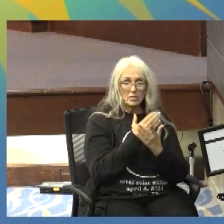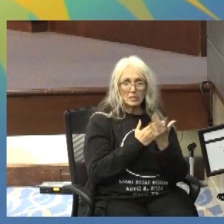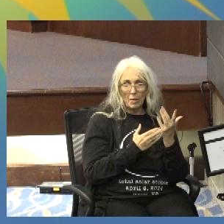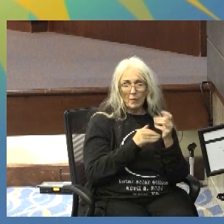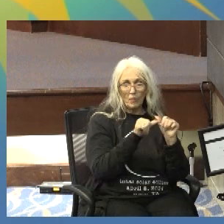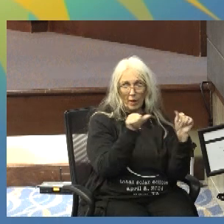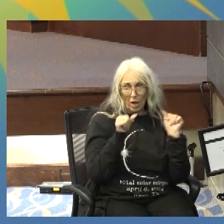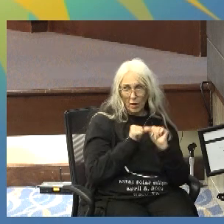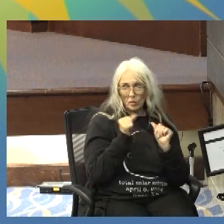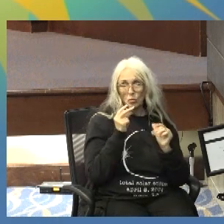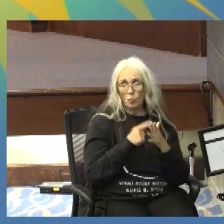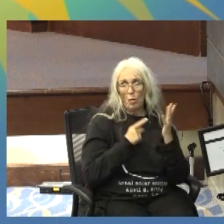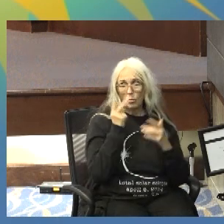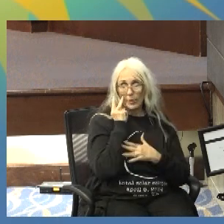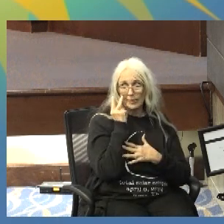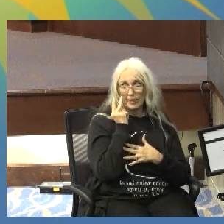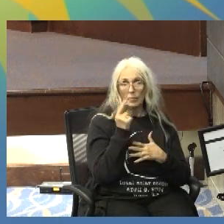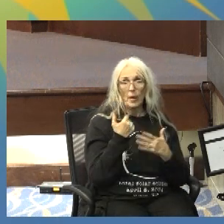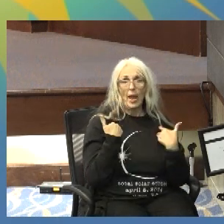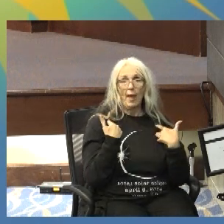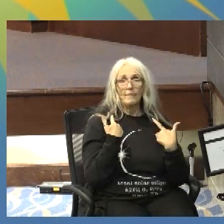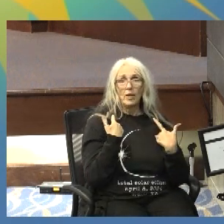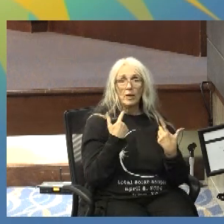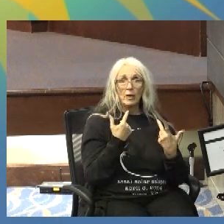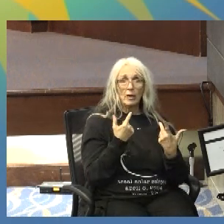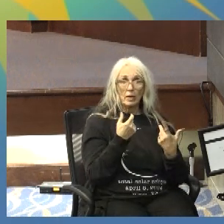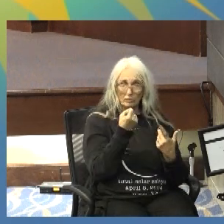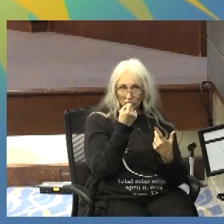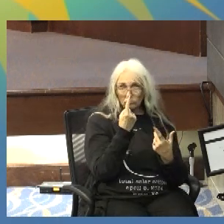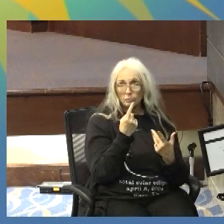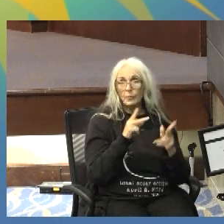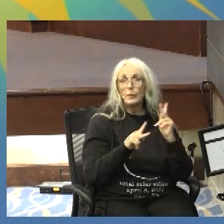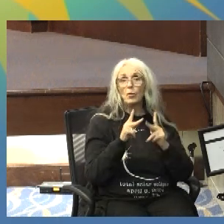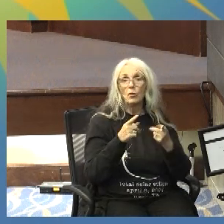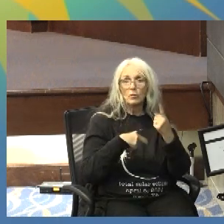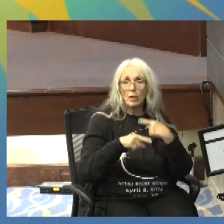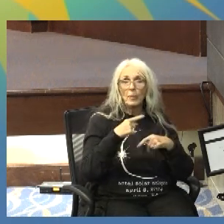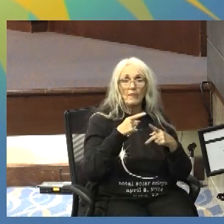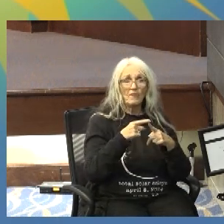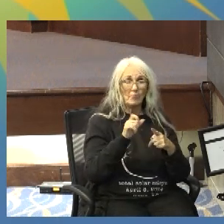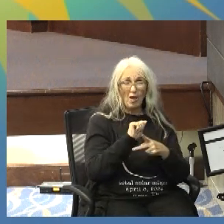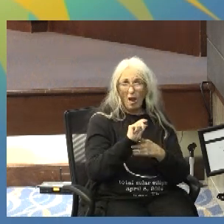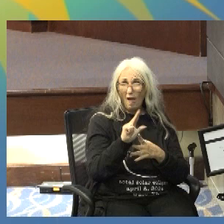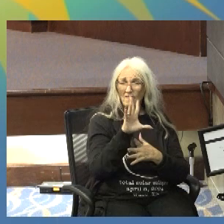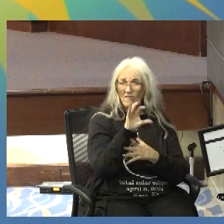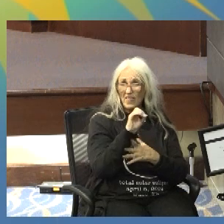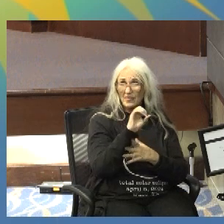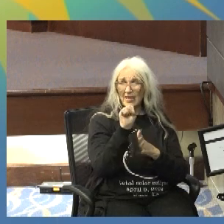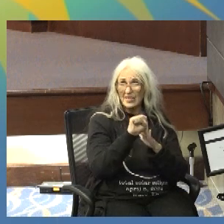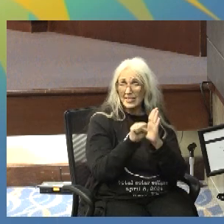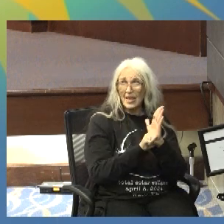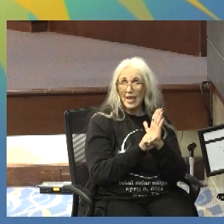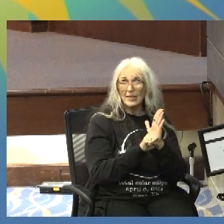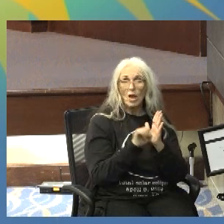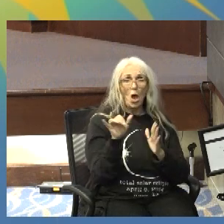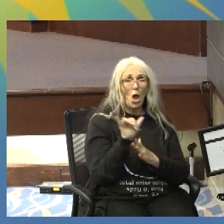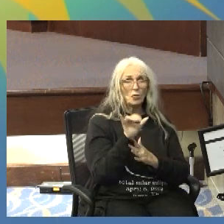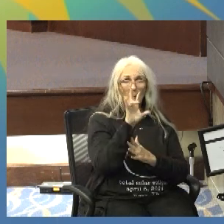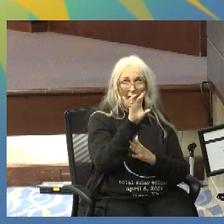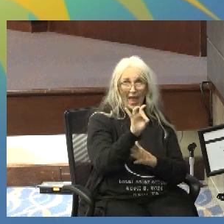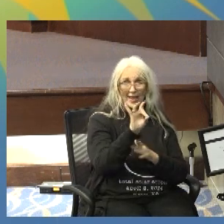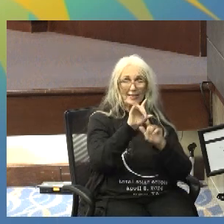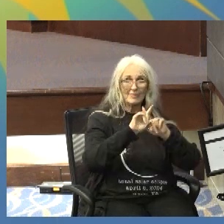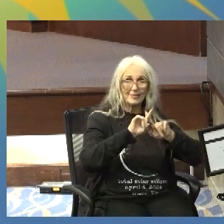we're seeing is that we do have confirmation that people will be visiting from all 50 states as well as 8